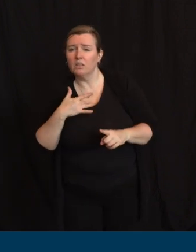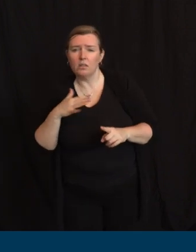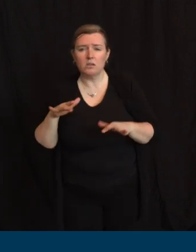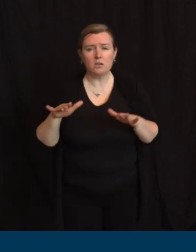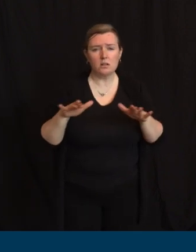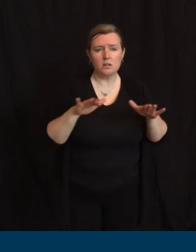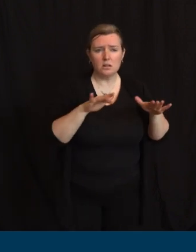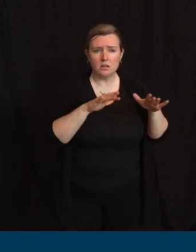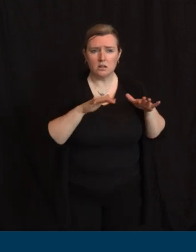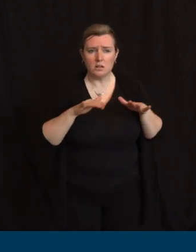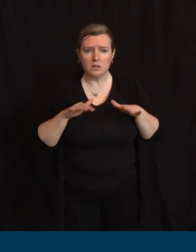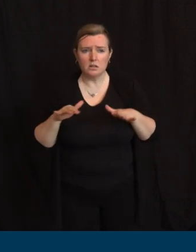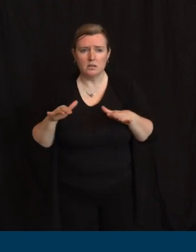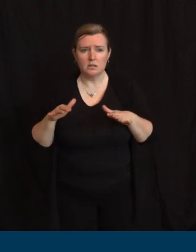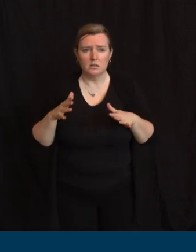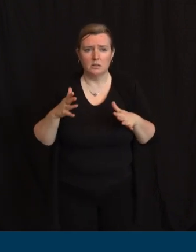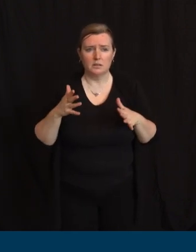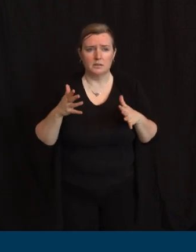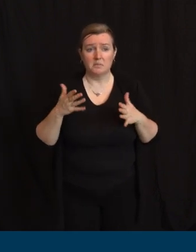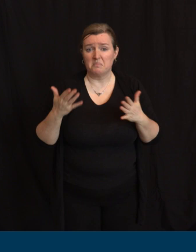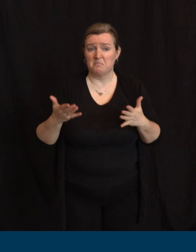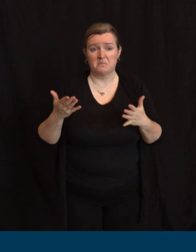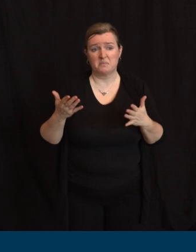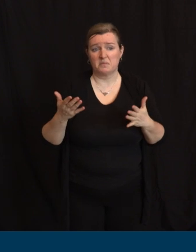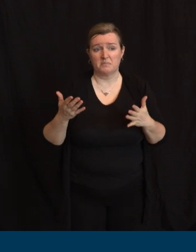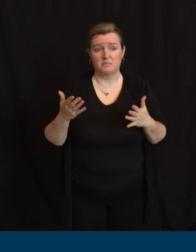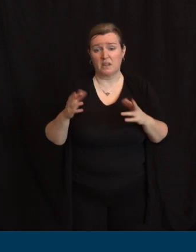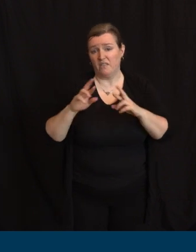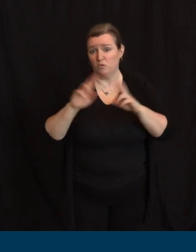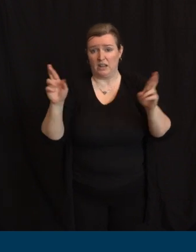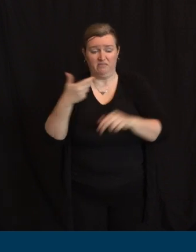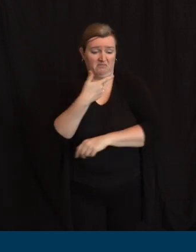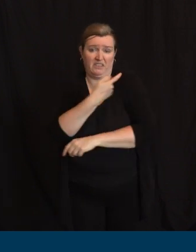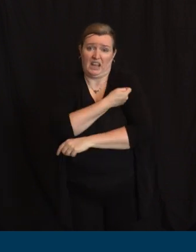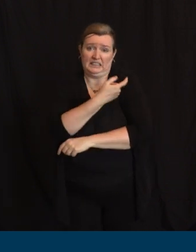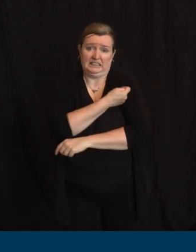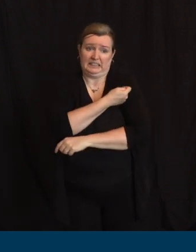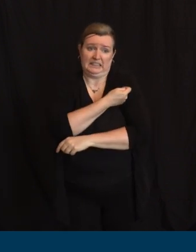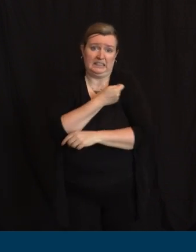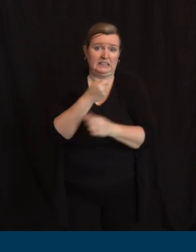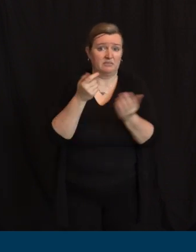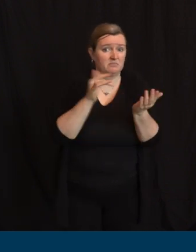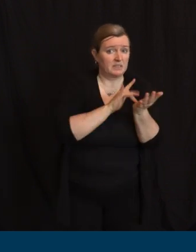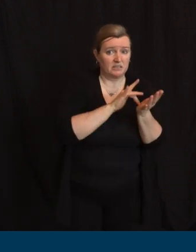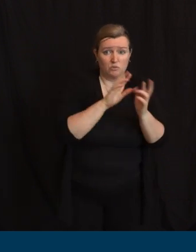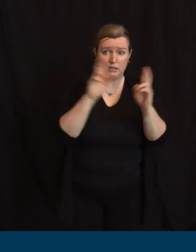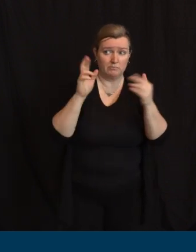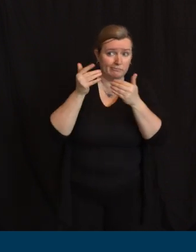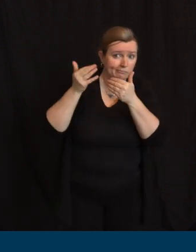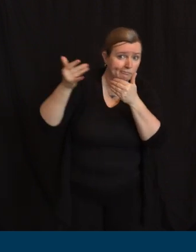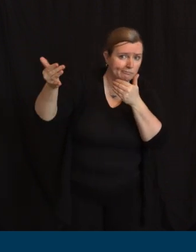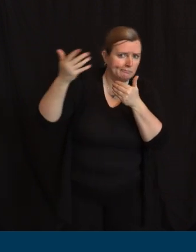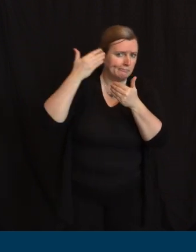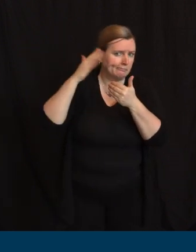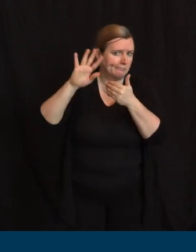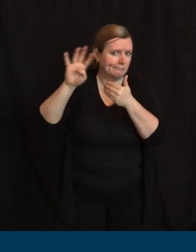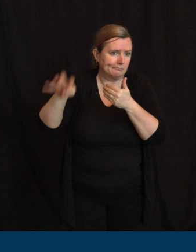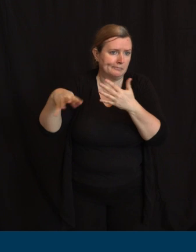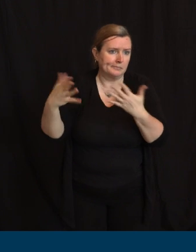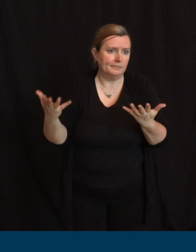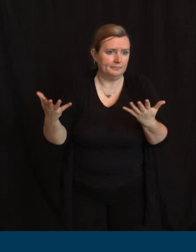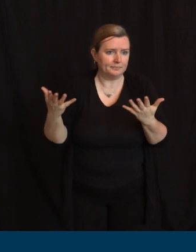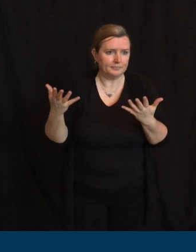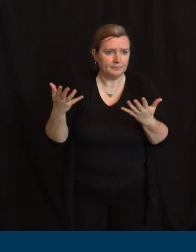one that is usually treated for something over here that we'll try over here, but something that's specific to COVID-19. And then maybe even